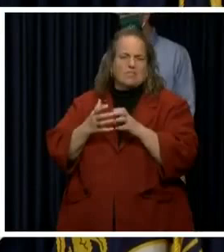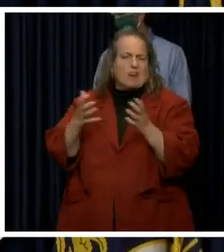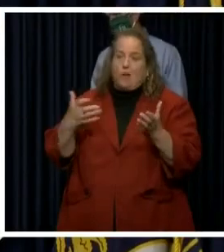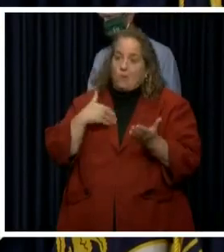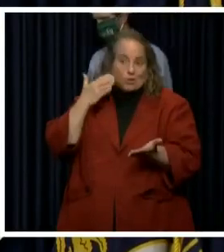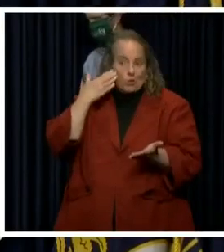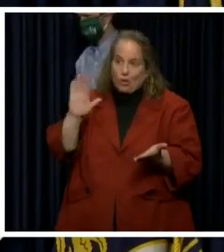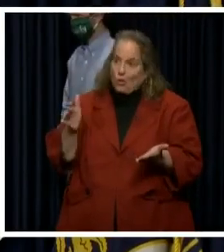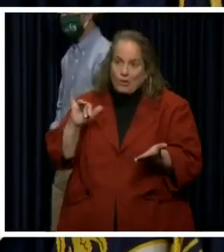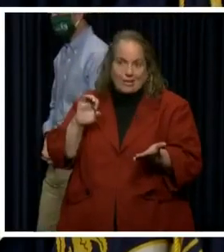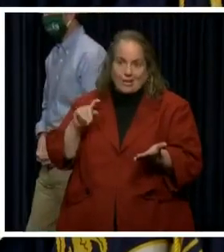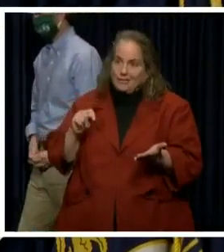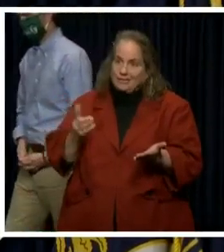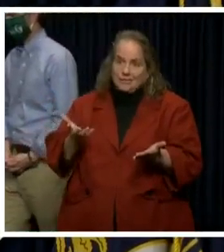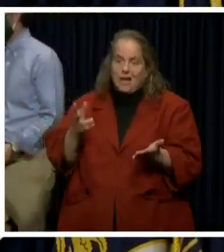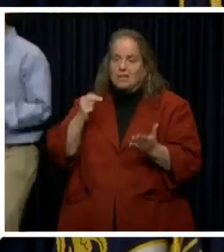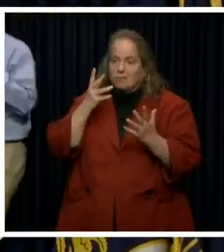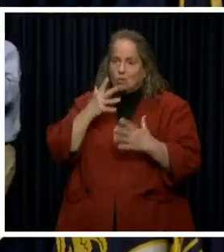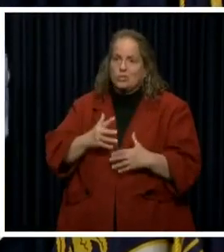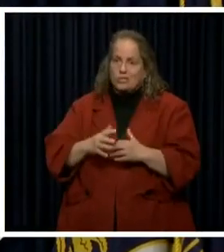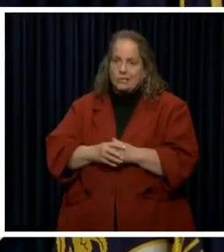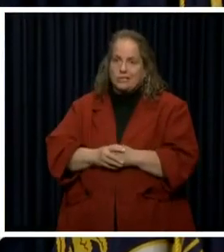don't know about it yet, unfortunately.